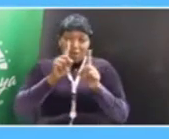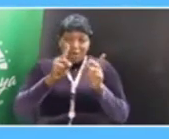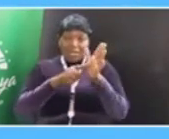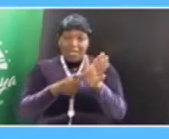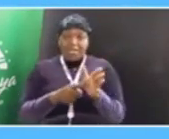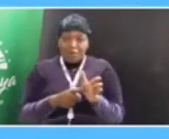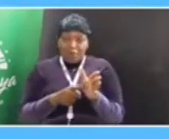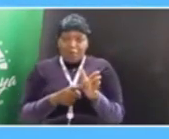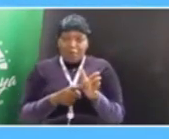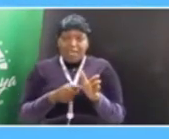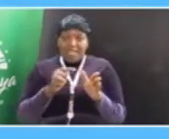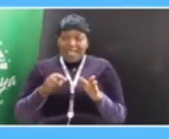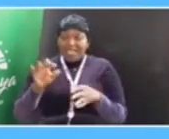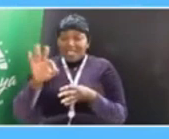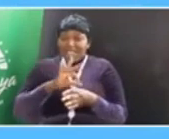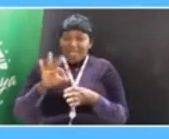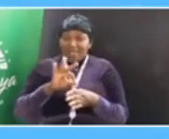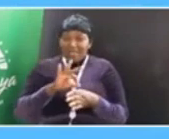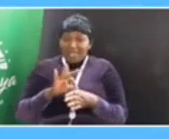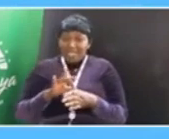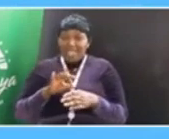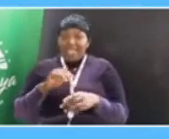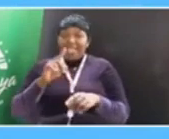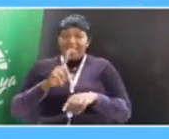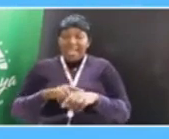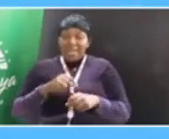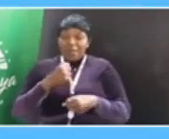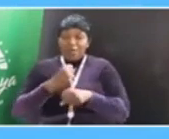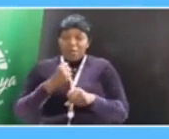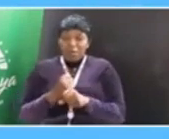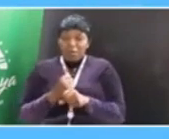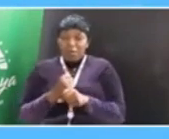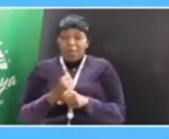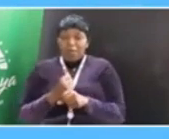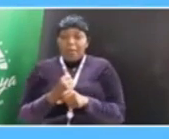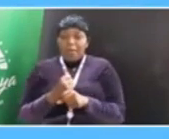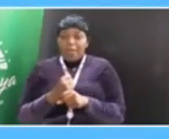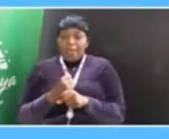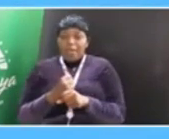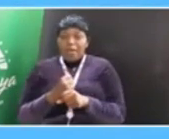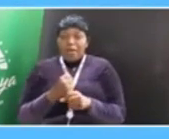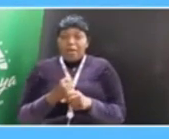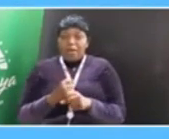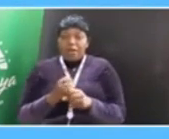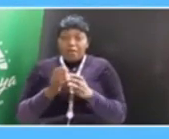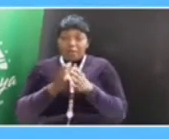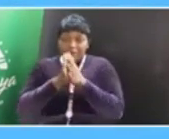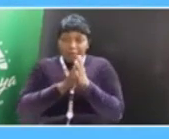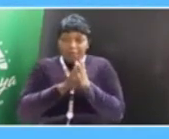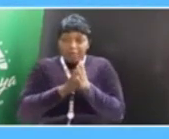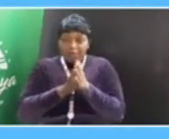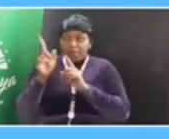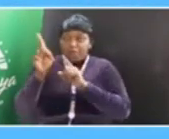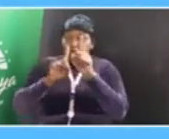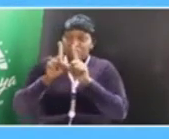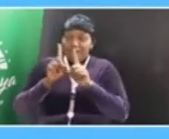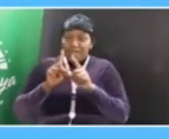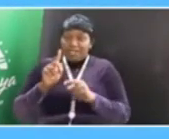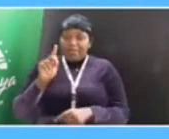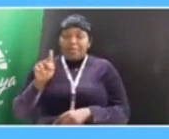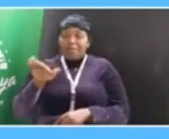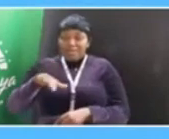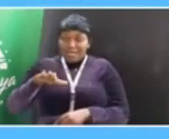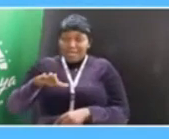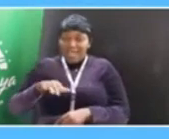critical event, especially as it takes place against the backdrop of a resurgent tourism sector. The